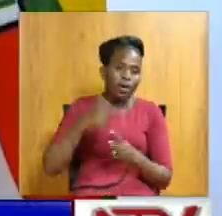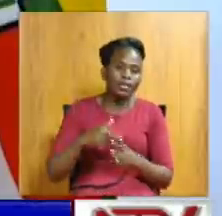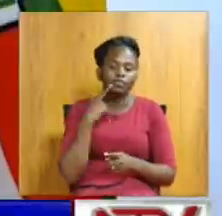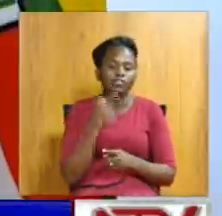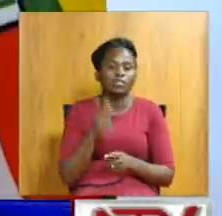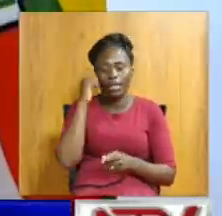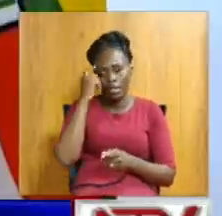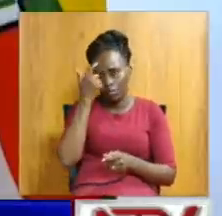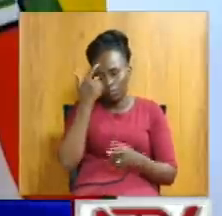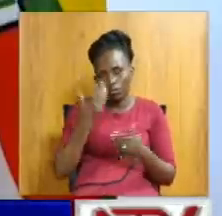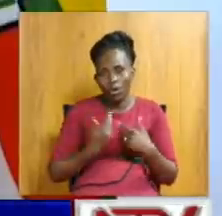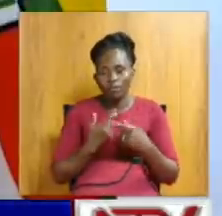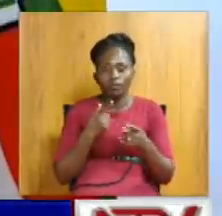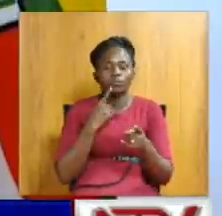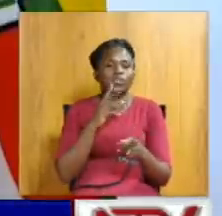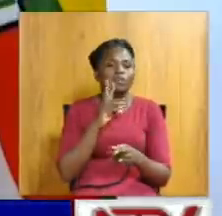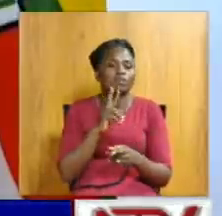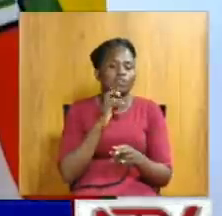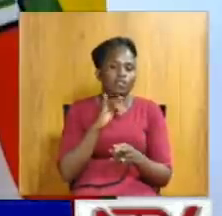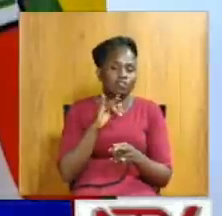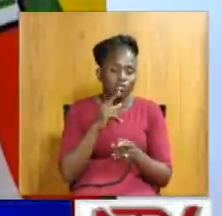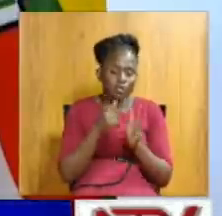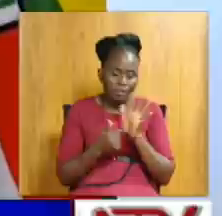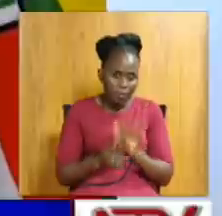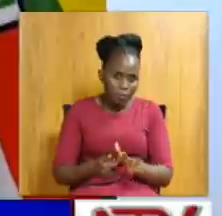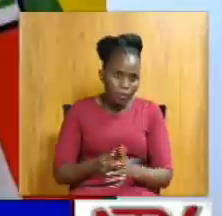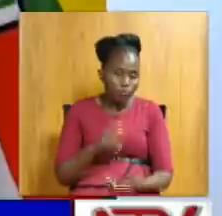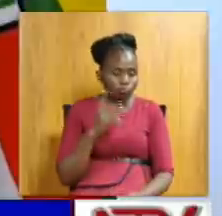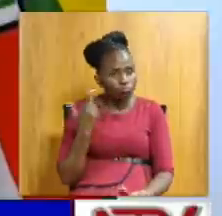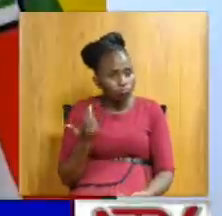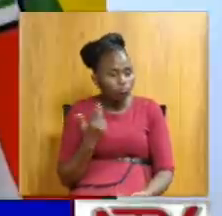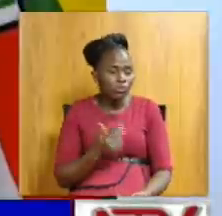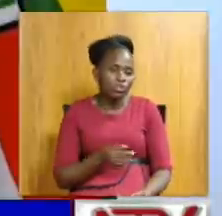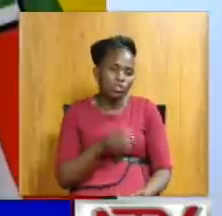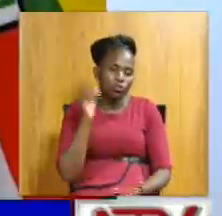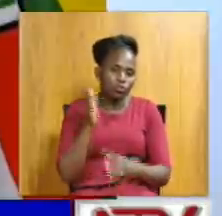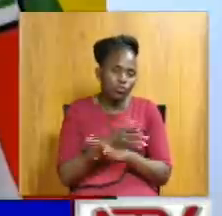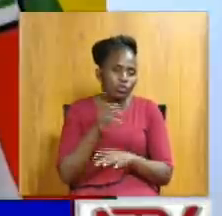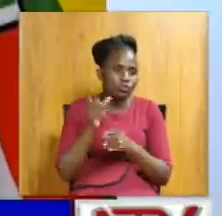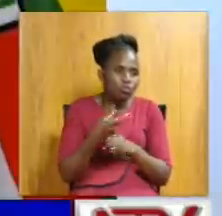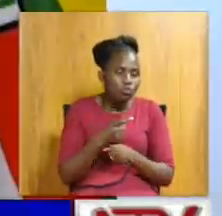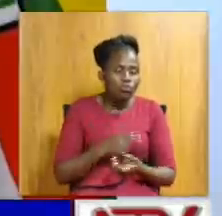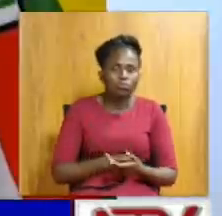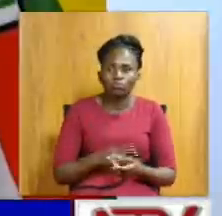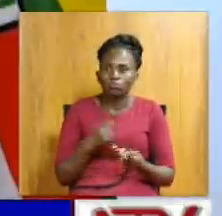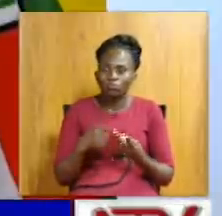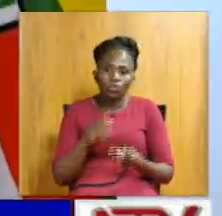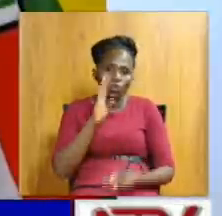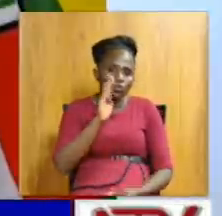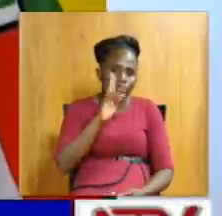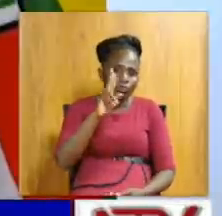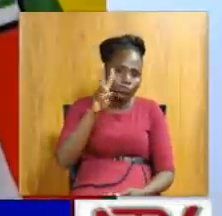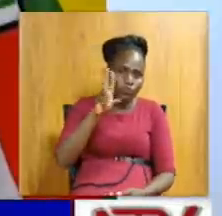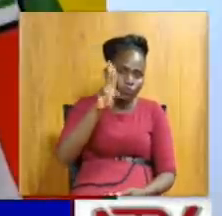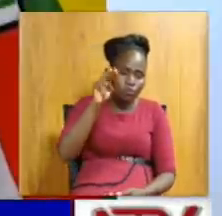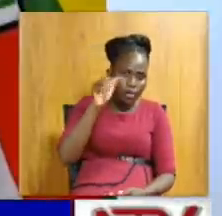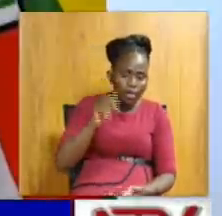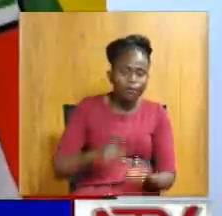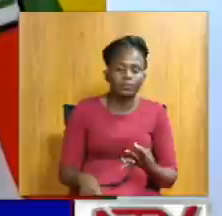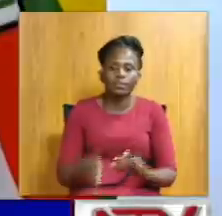vessels such as MV Siguru, MV Buvuma, Albert Nairo